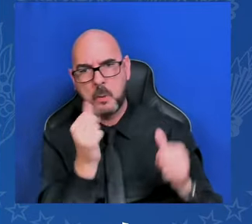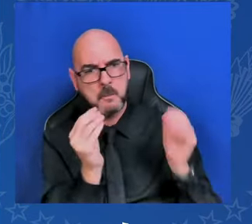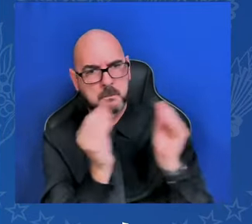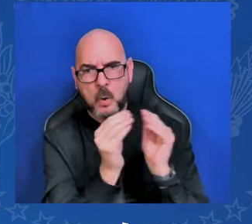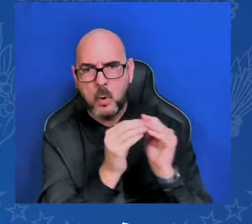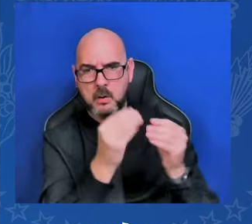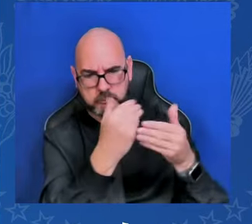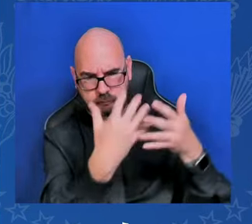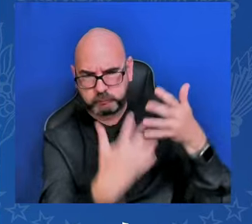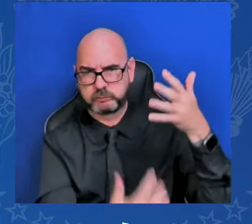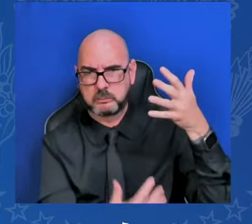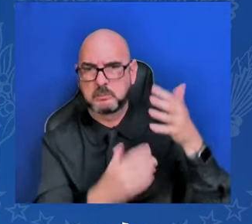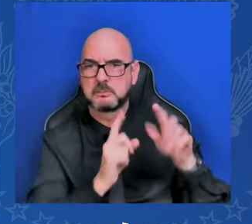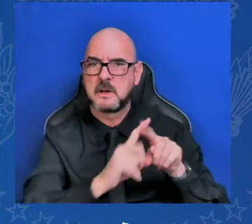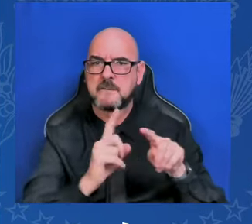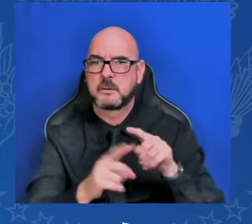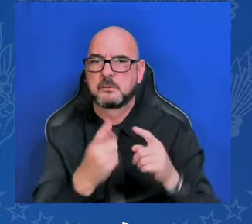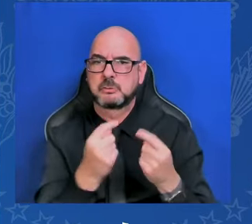saved the taxpayers